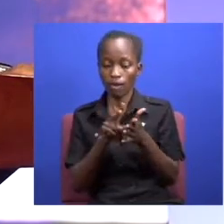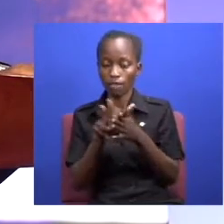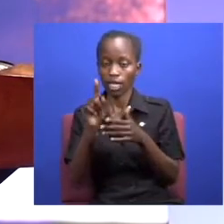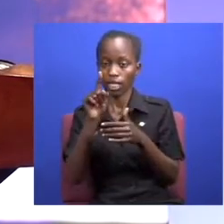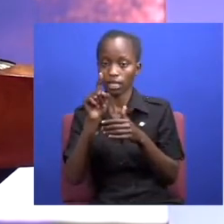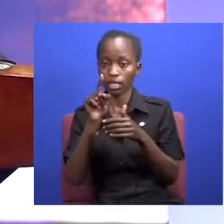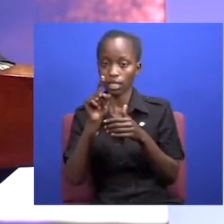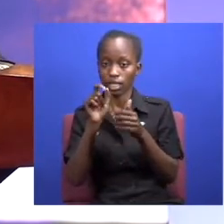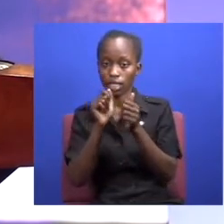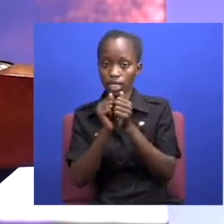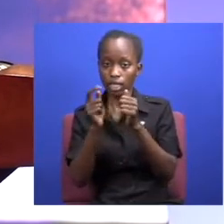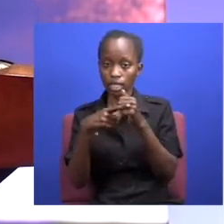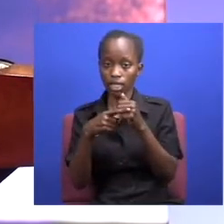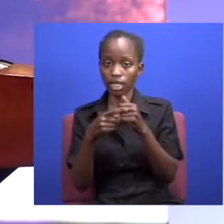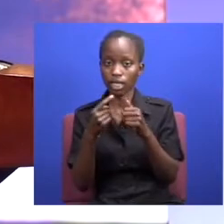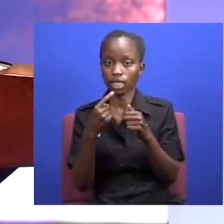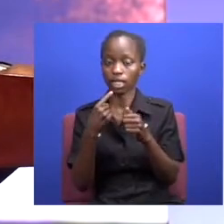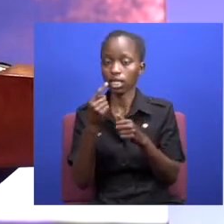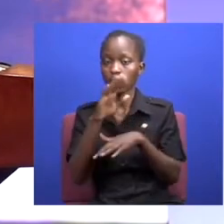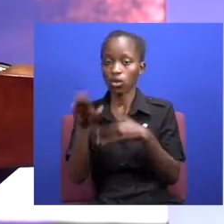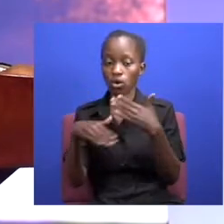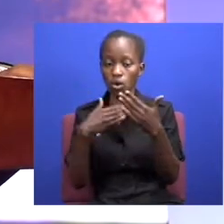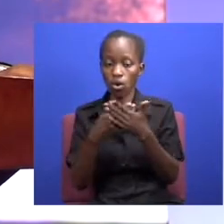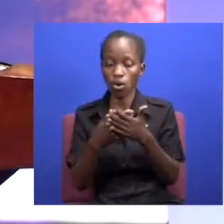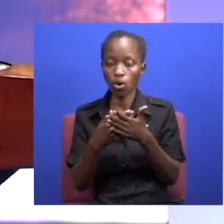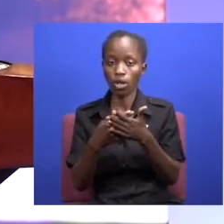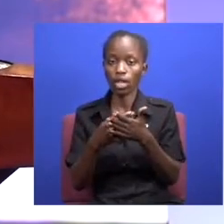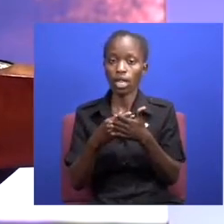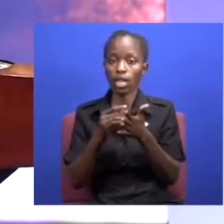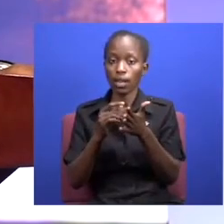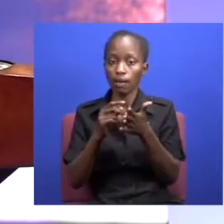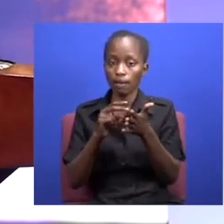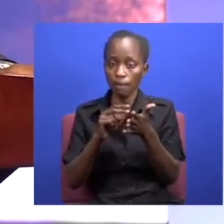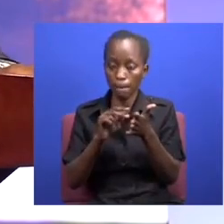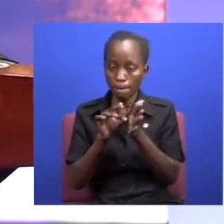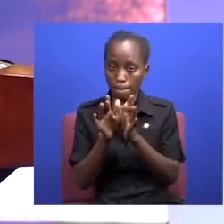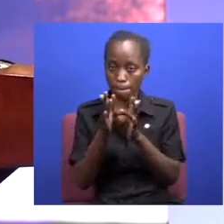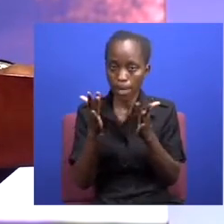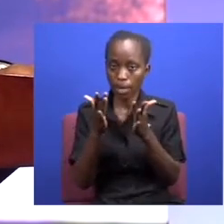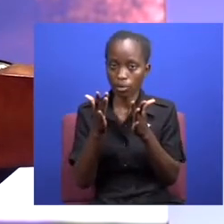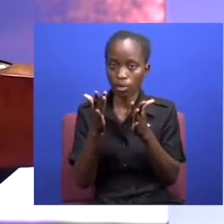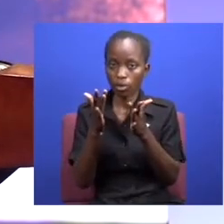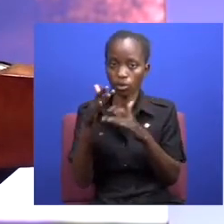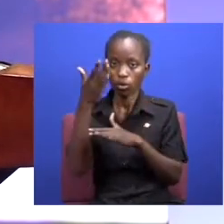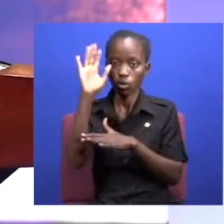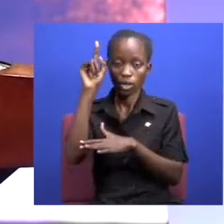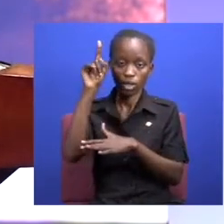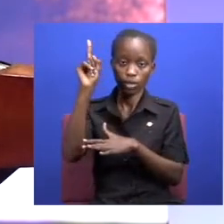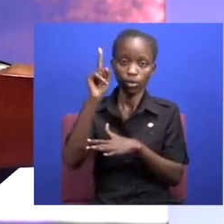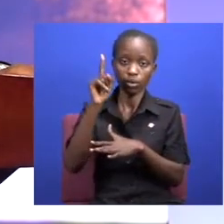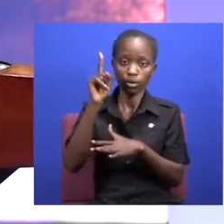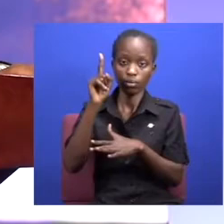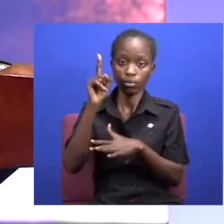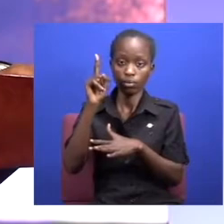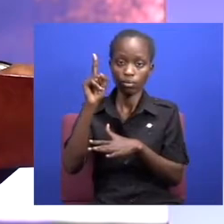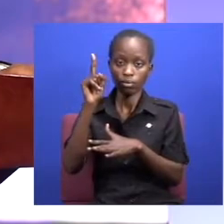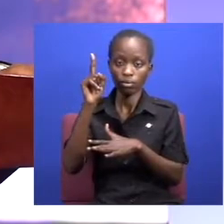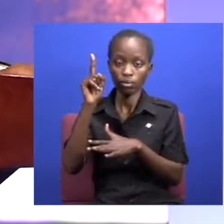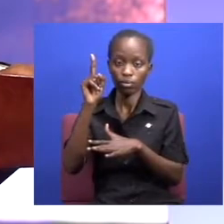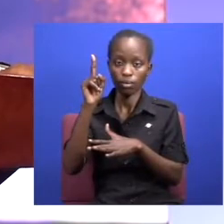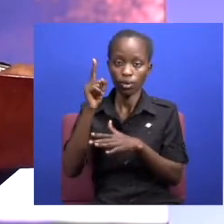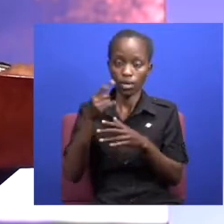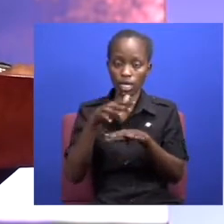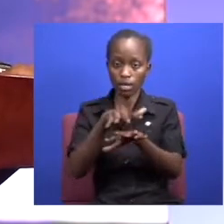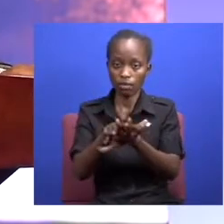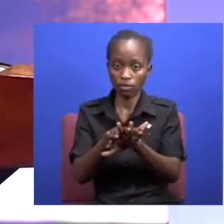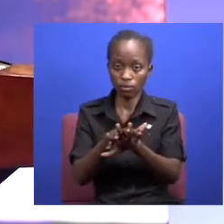Verse 16 says this. It says, all scripture is inspired by God and is profitable for teaching, for reproof,